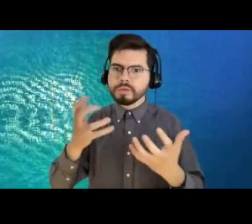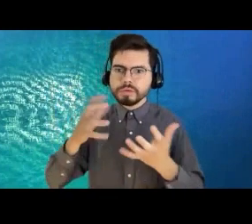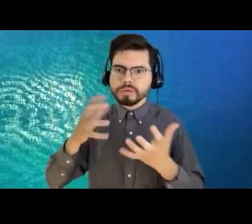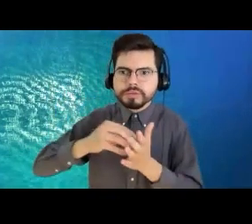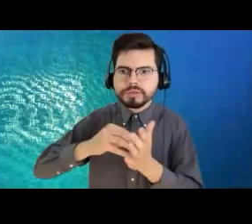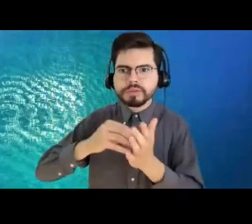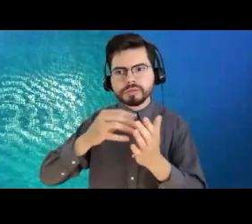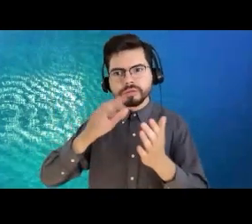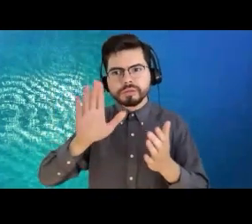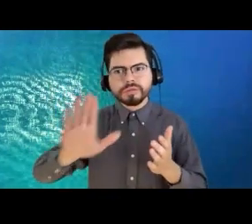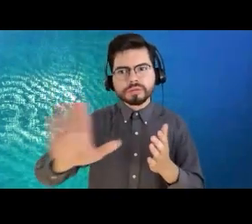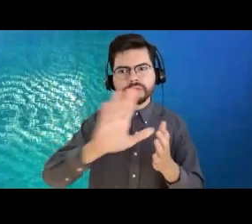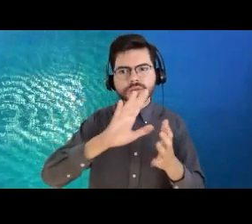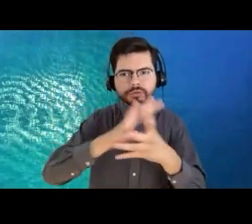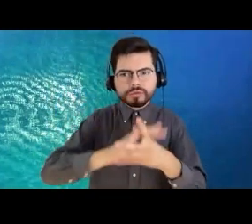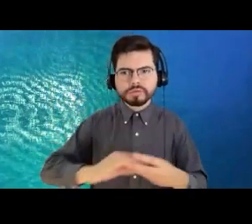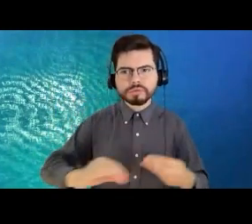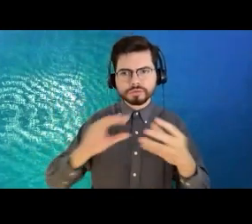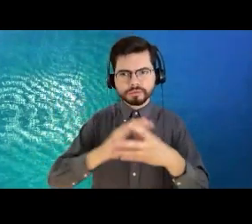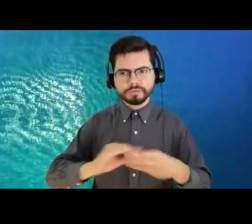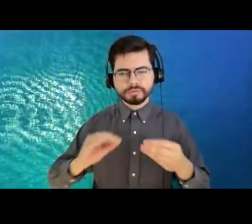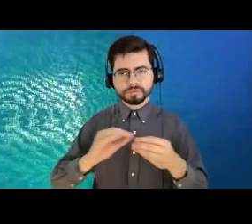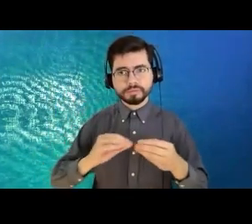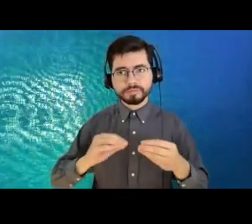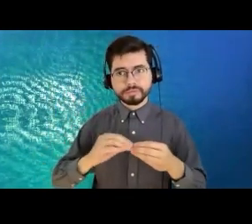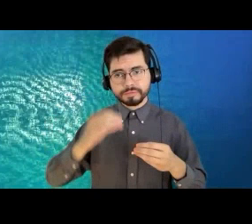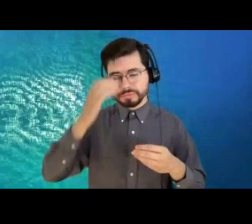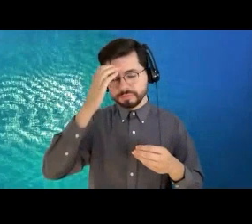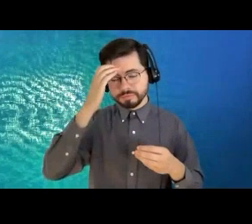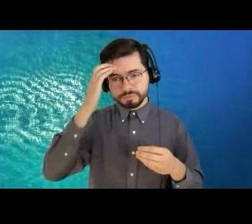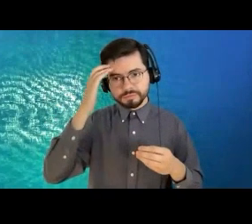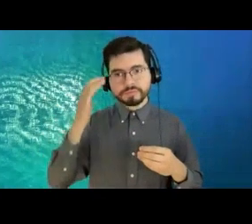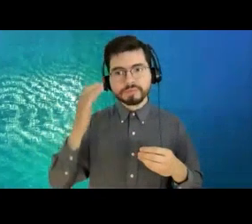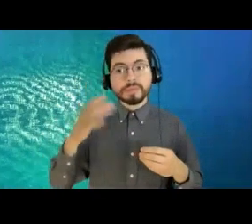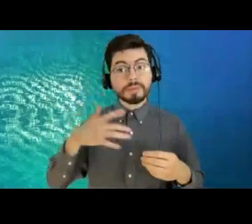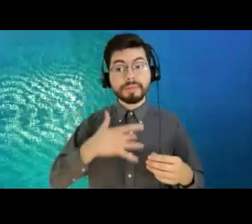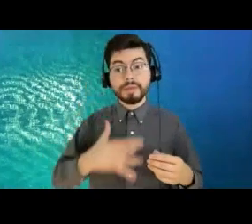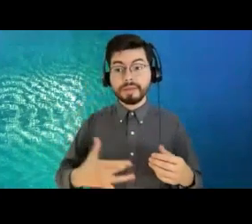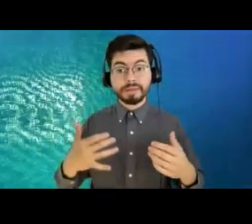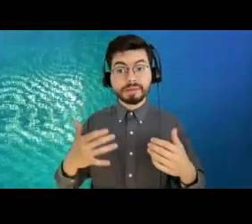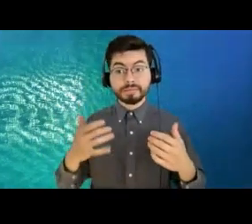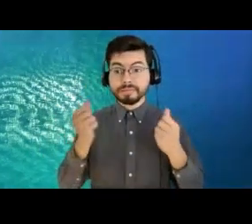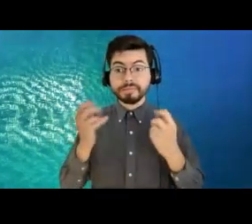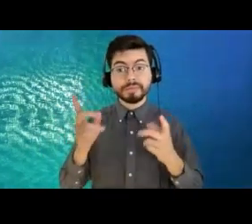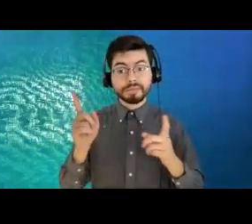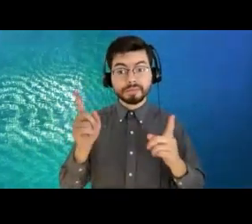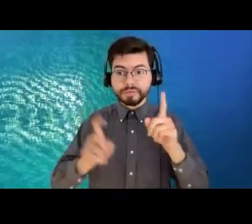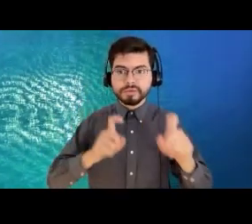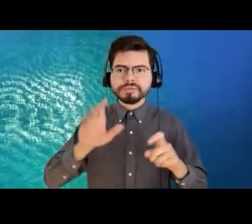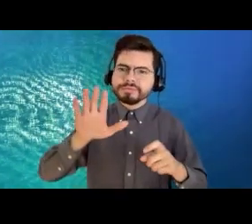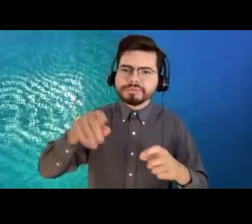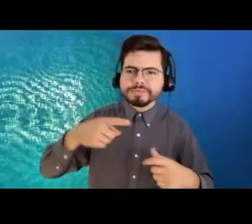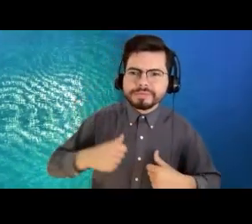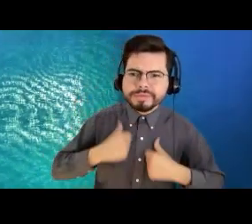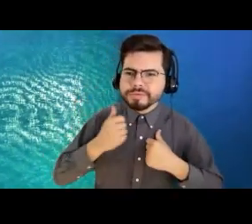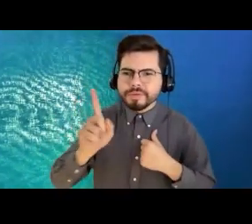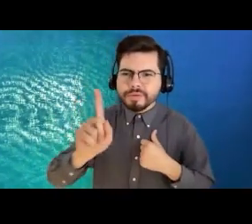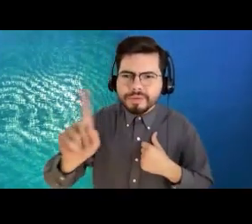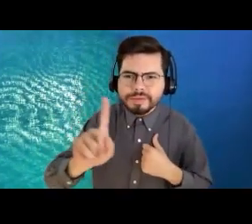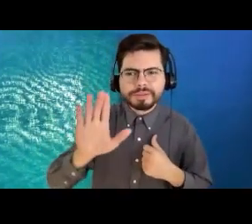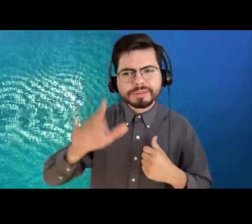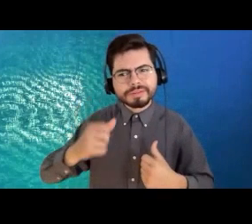national park, that guide services, there's lots of questions about, oh, where do you live? Where are you from? What's your life like? So people who live